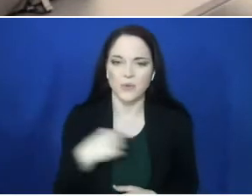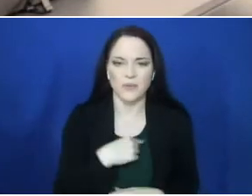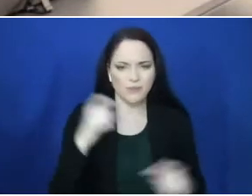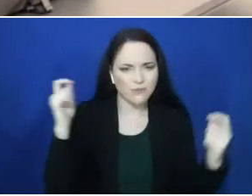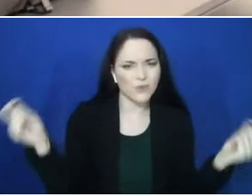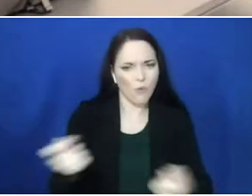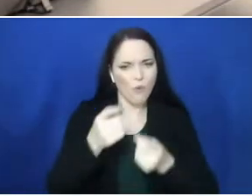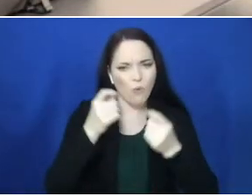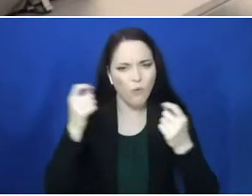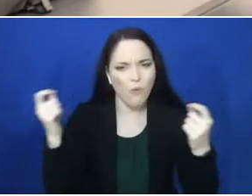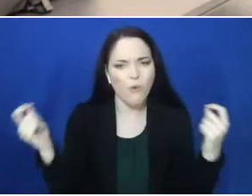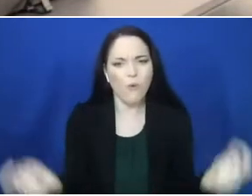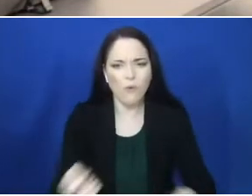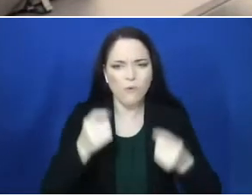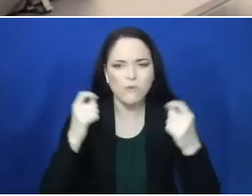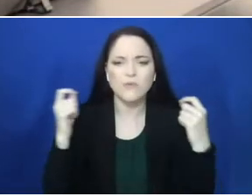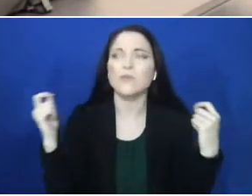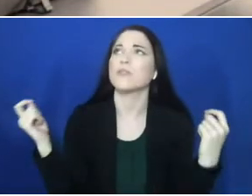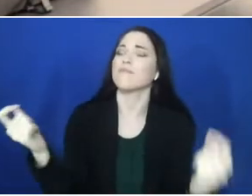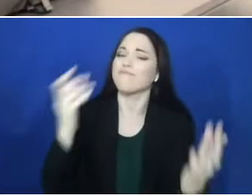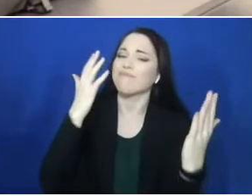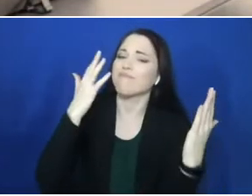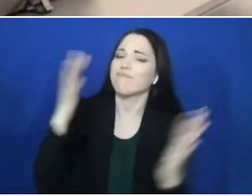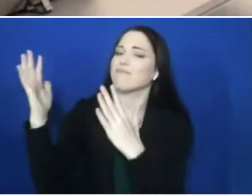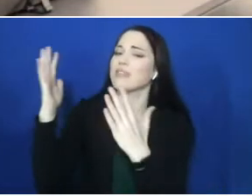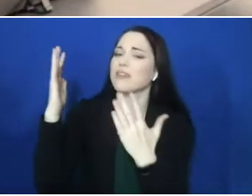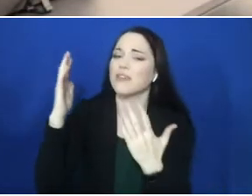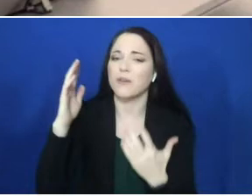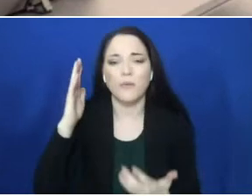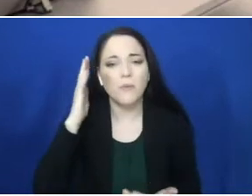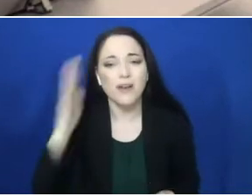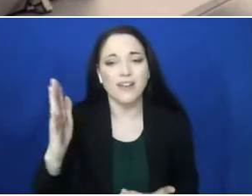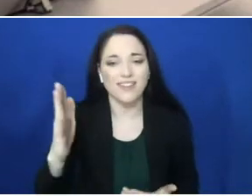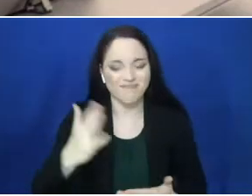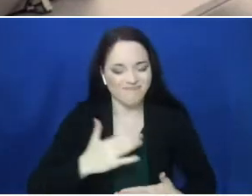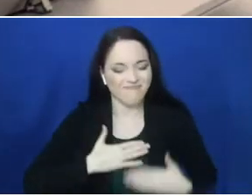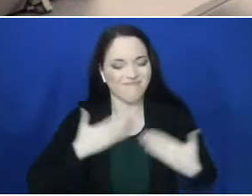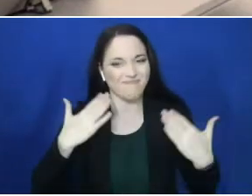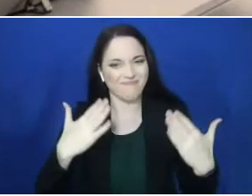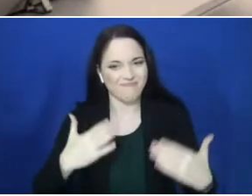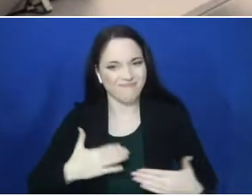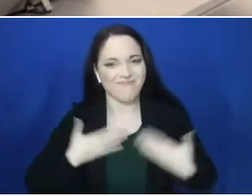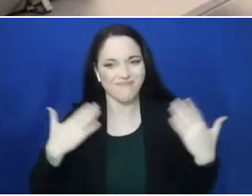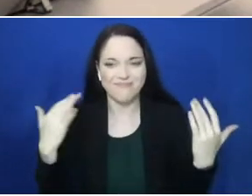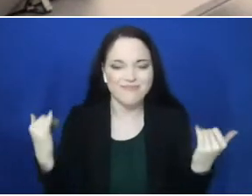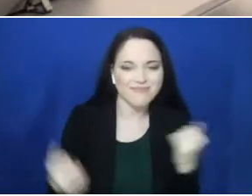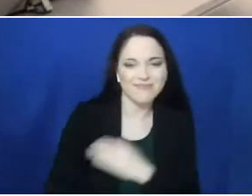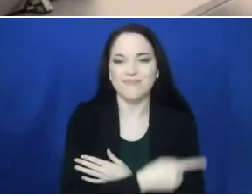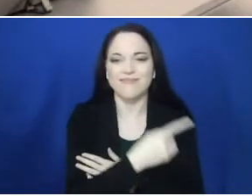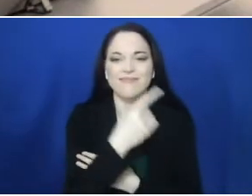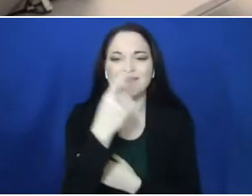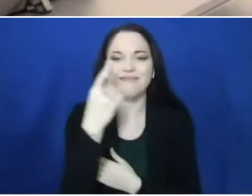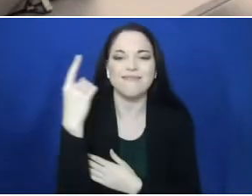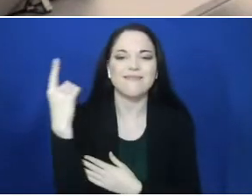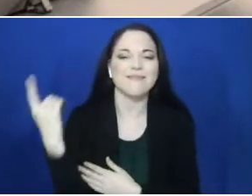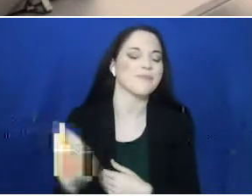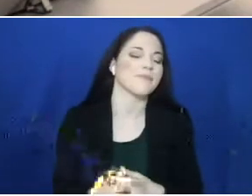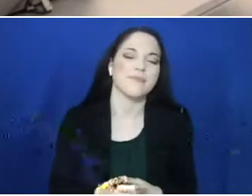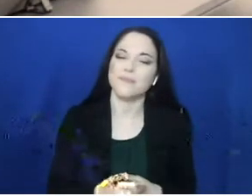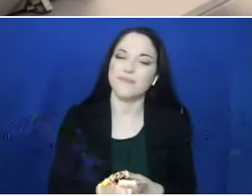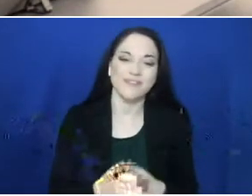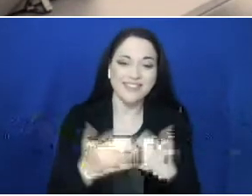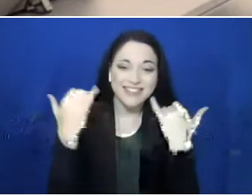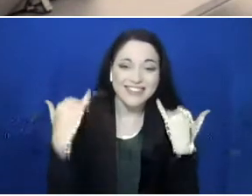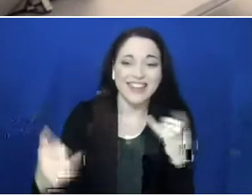We will rejoice and be glad in it, and be glad in it. This is the